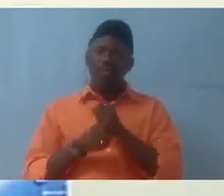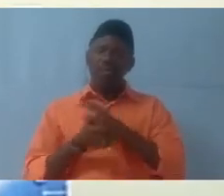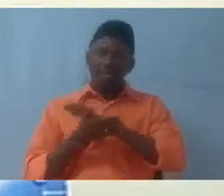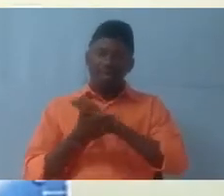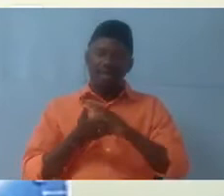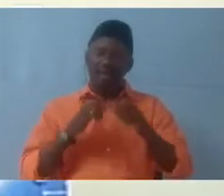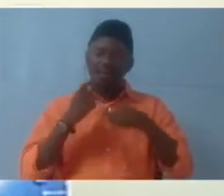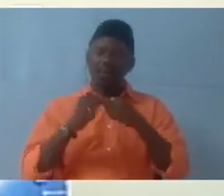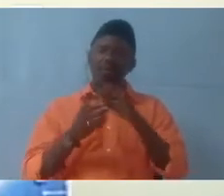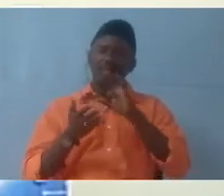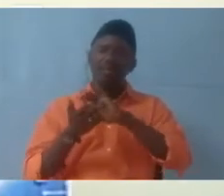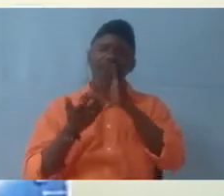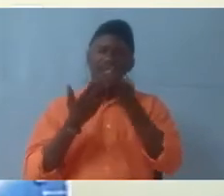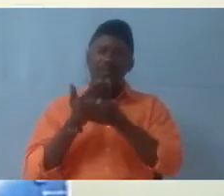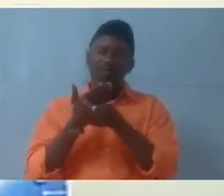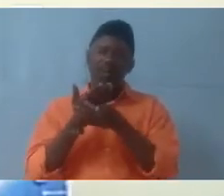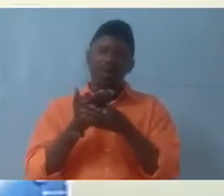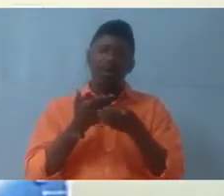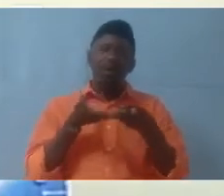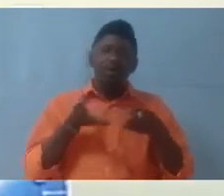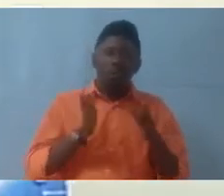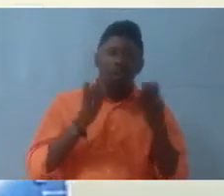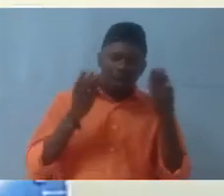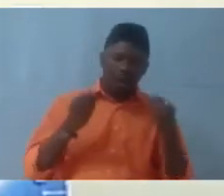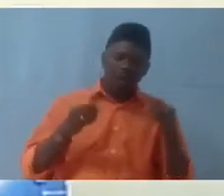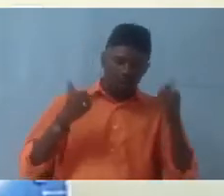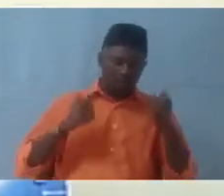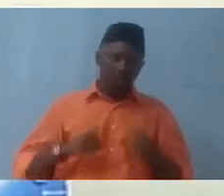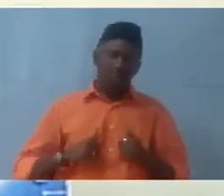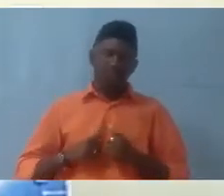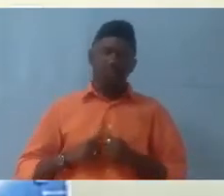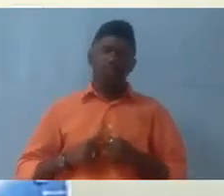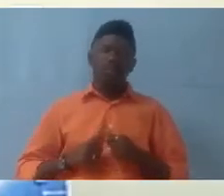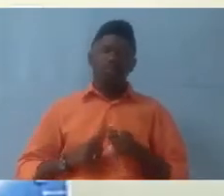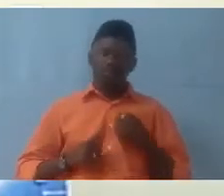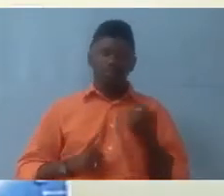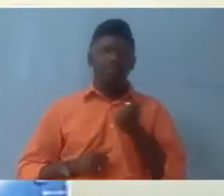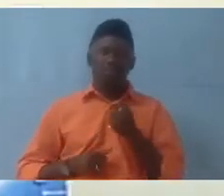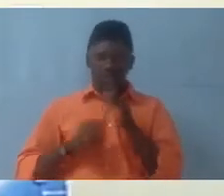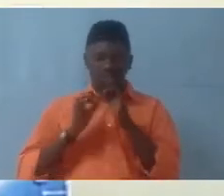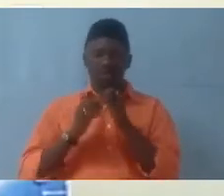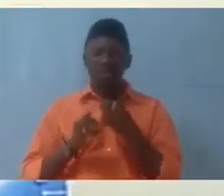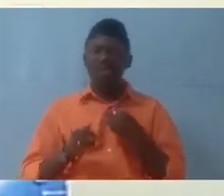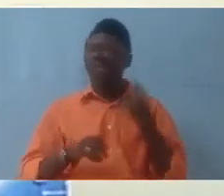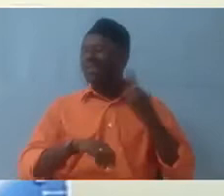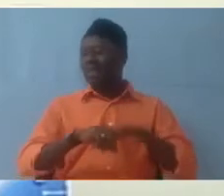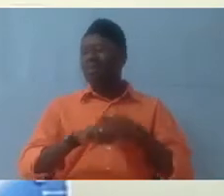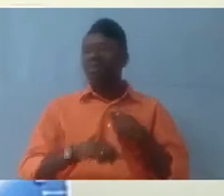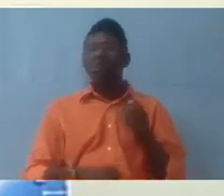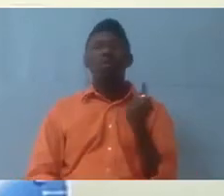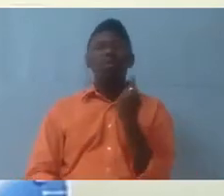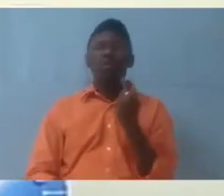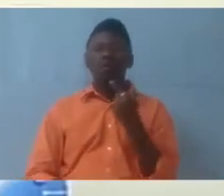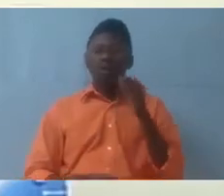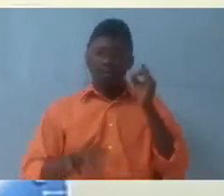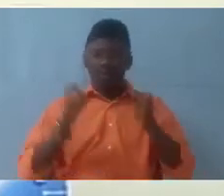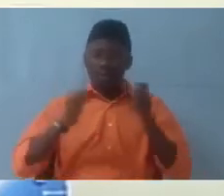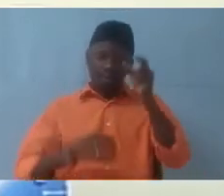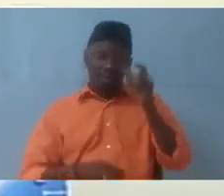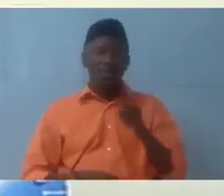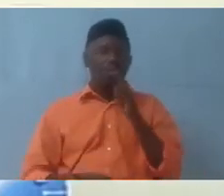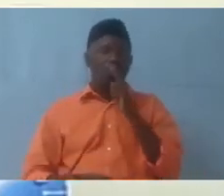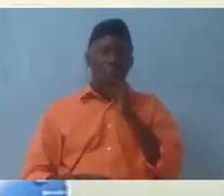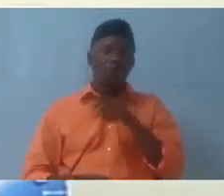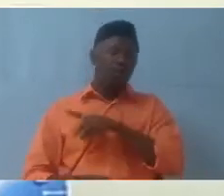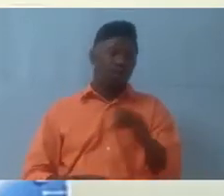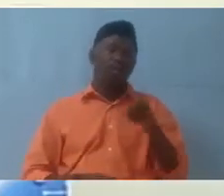I said earlier I was the only magistrate who was transferred at the time. But